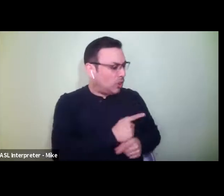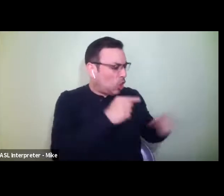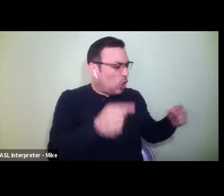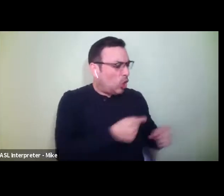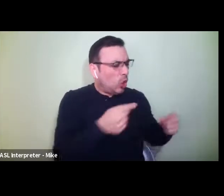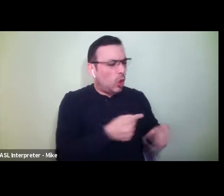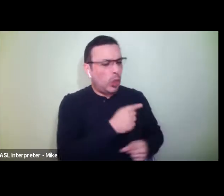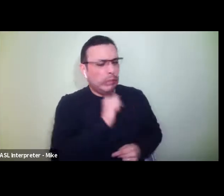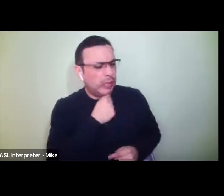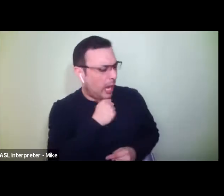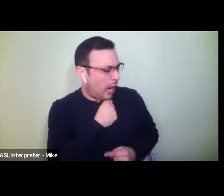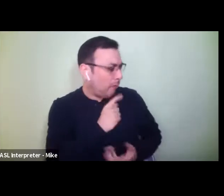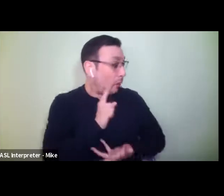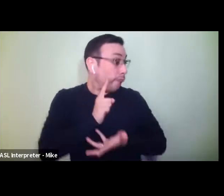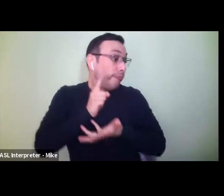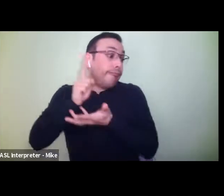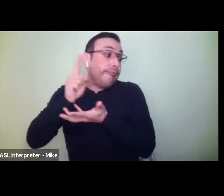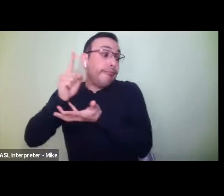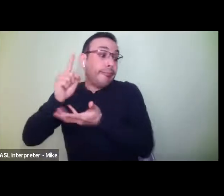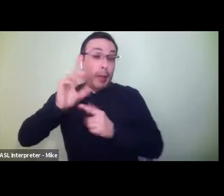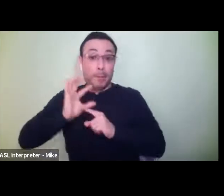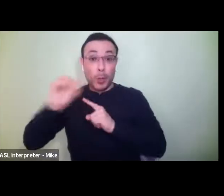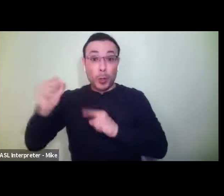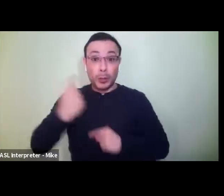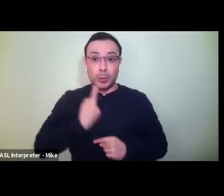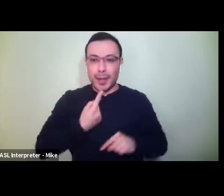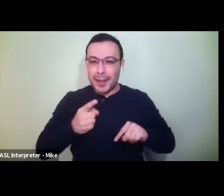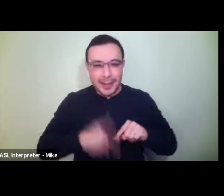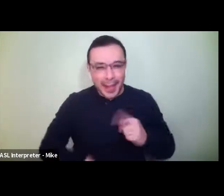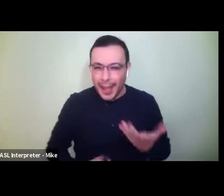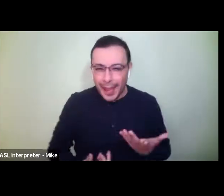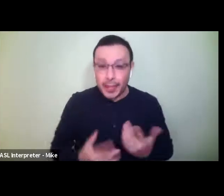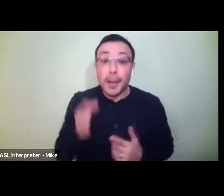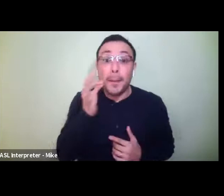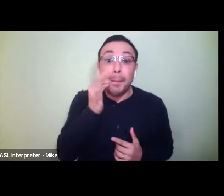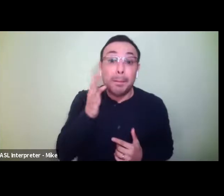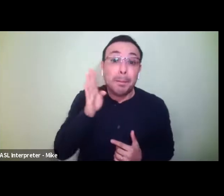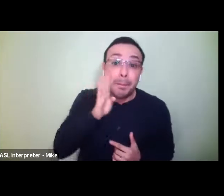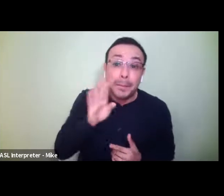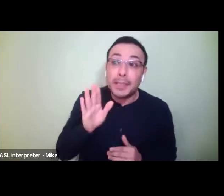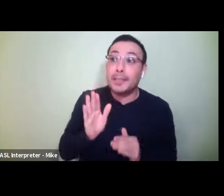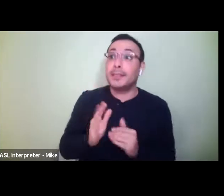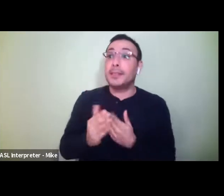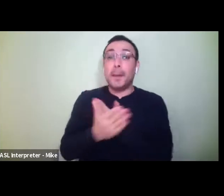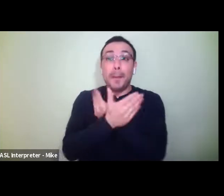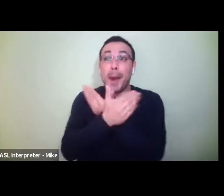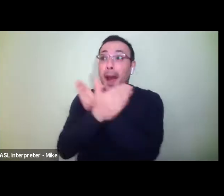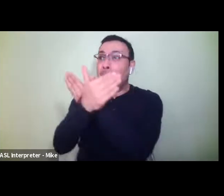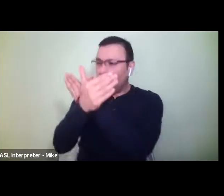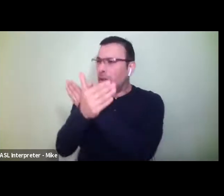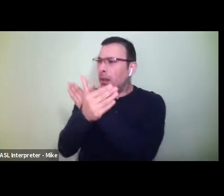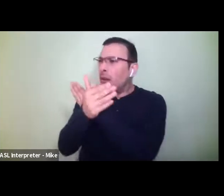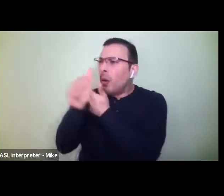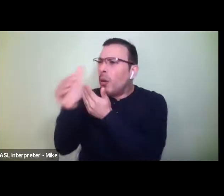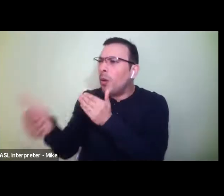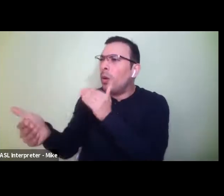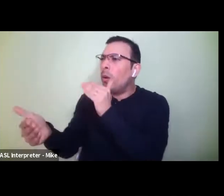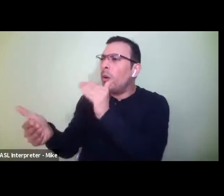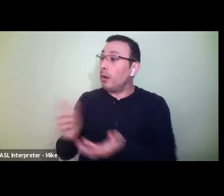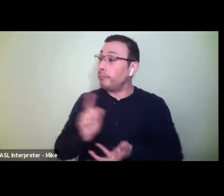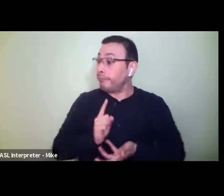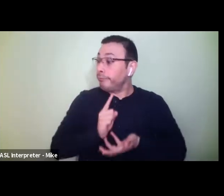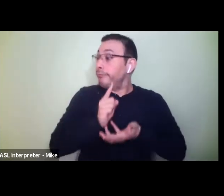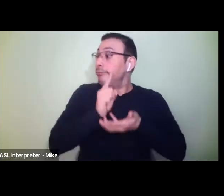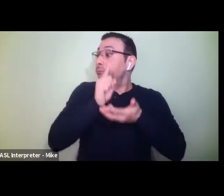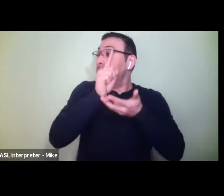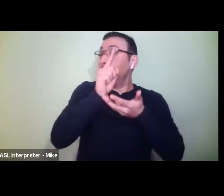dying? If the bees and butterflies that are a part of me are dying. And so our new stories